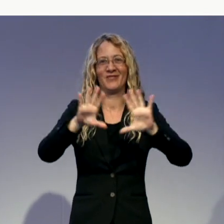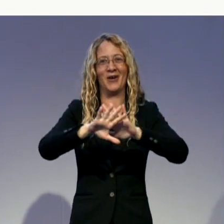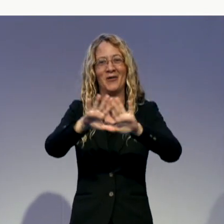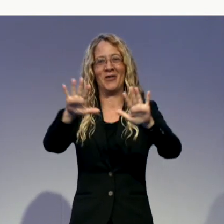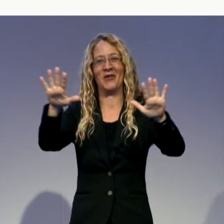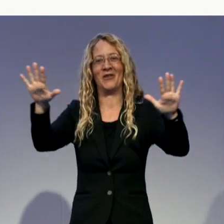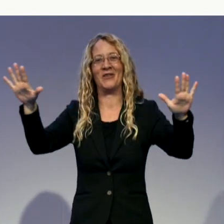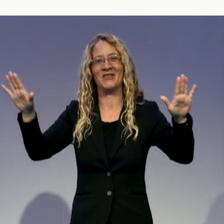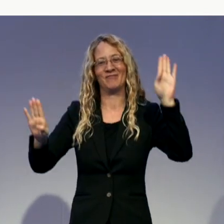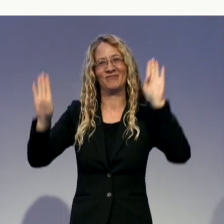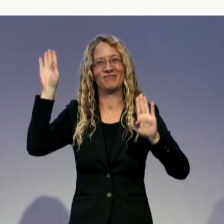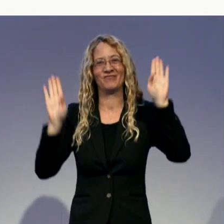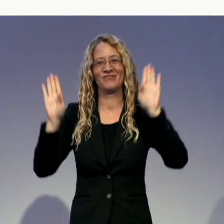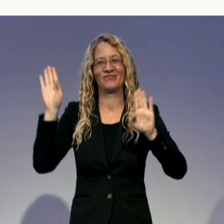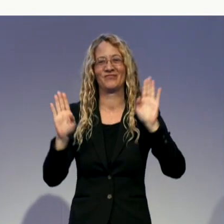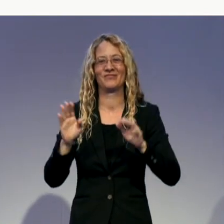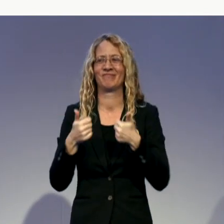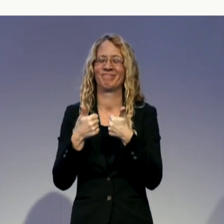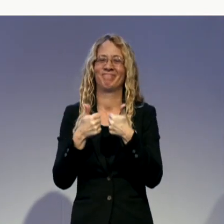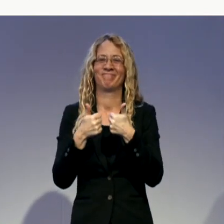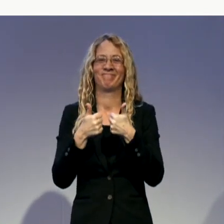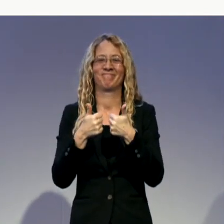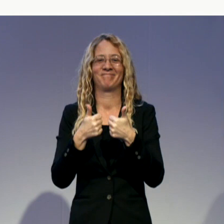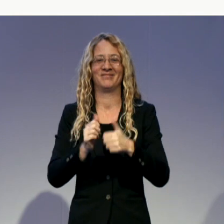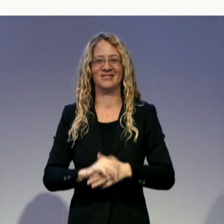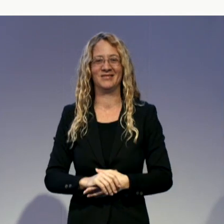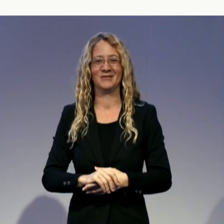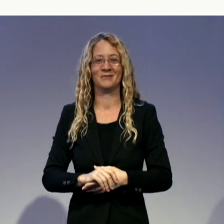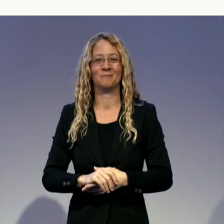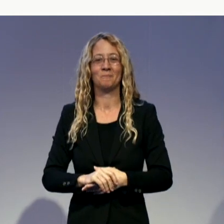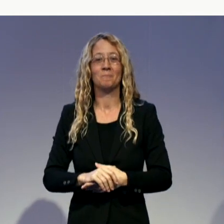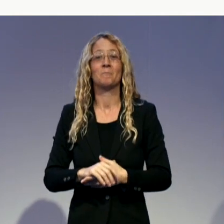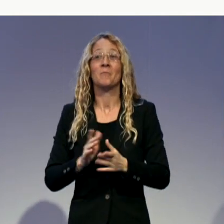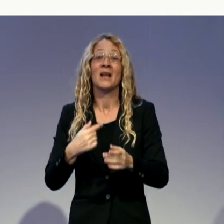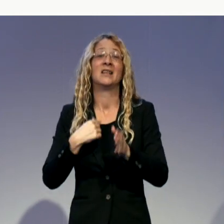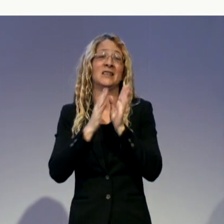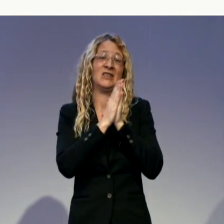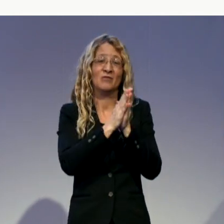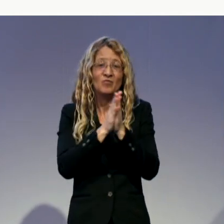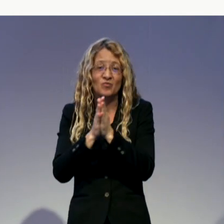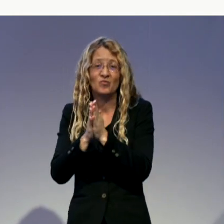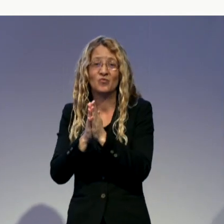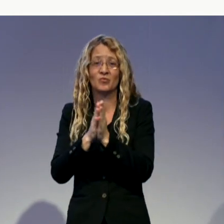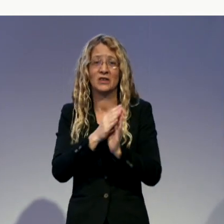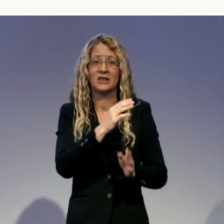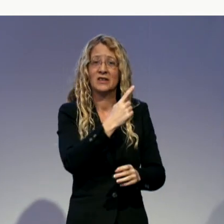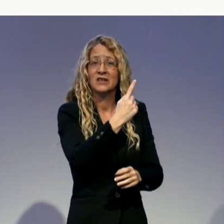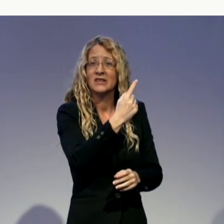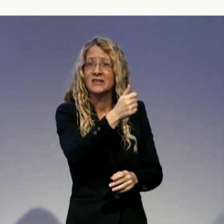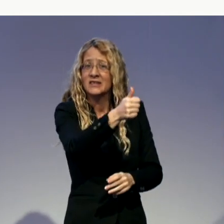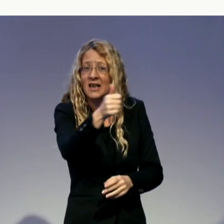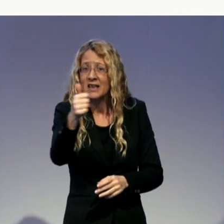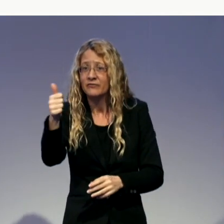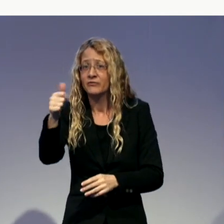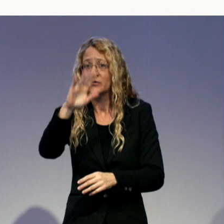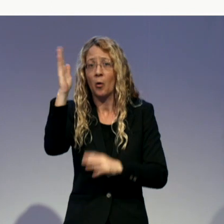fine. Then please, I'll ask you, coming home, plant a tree, a Zero Project tree. You are part